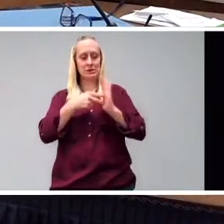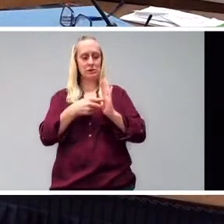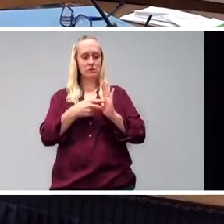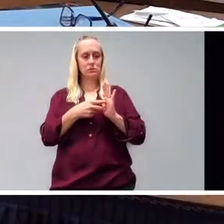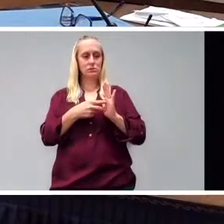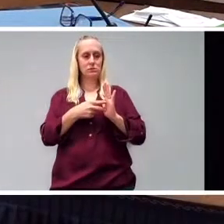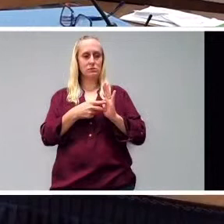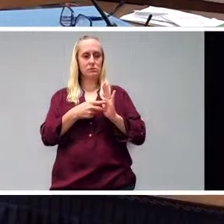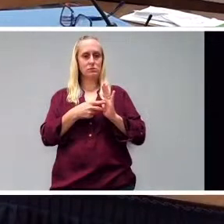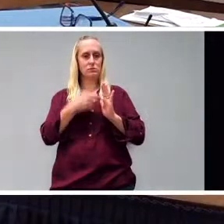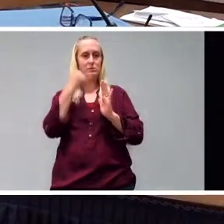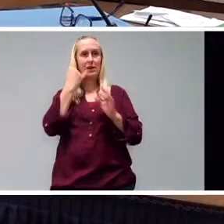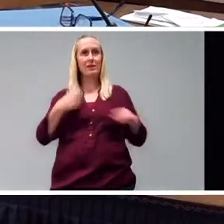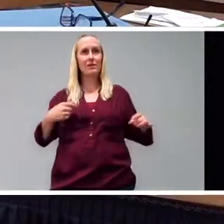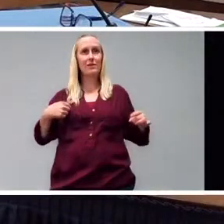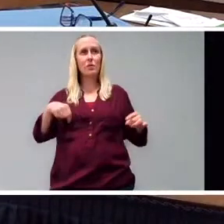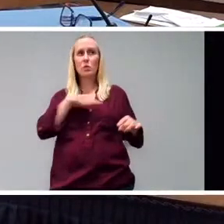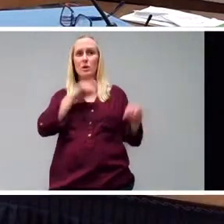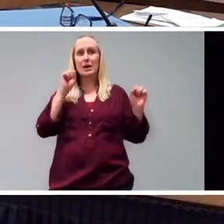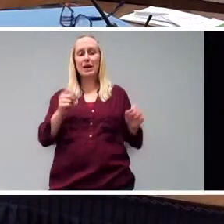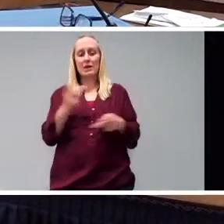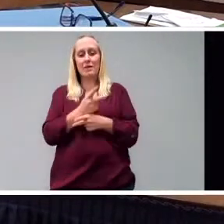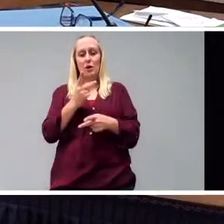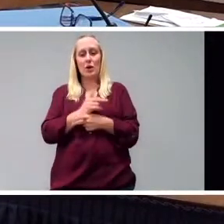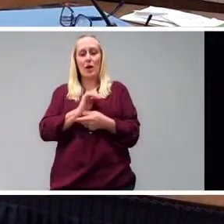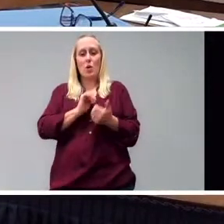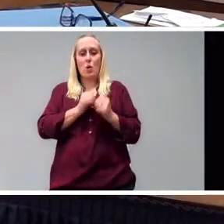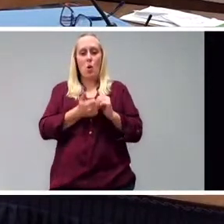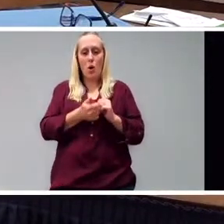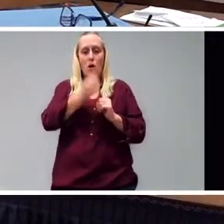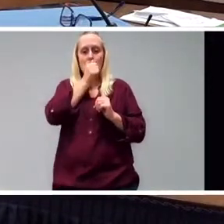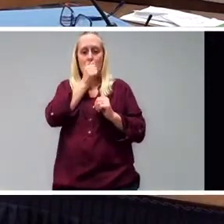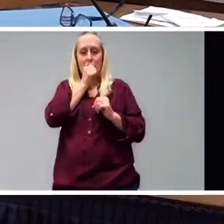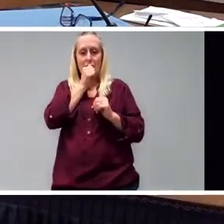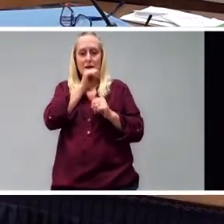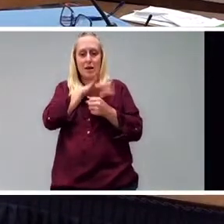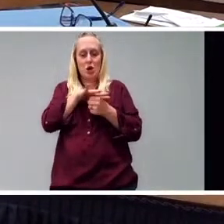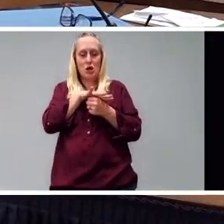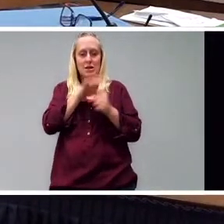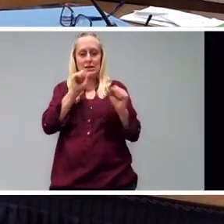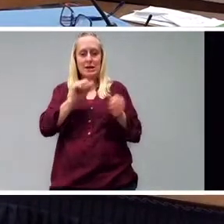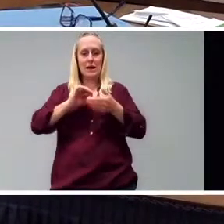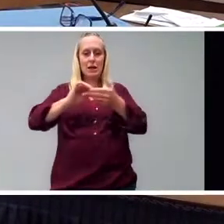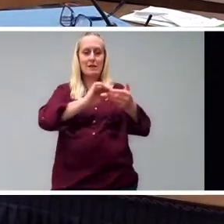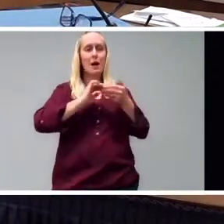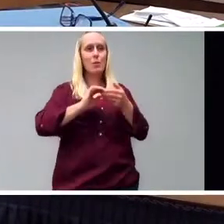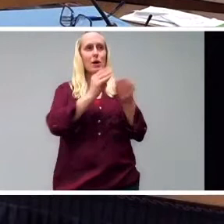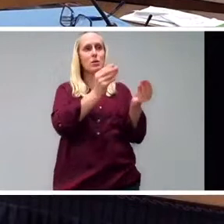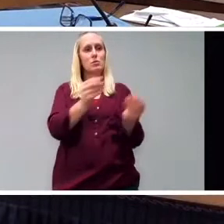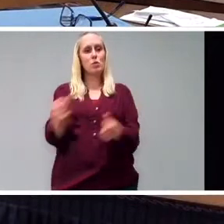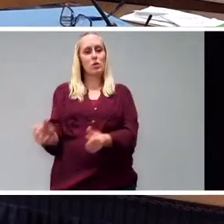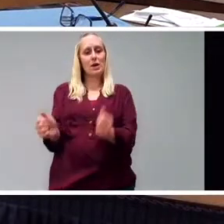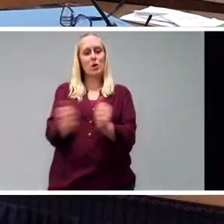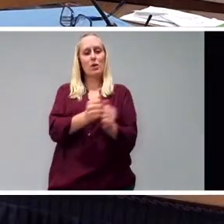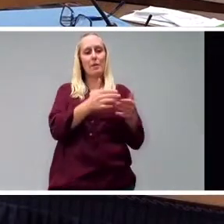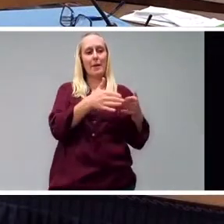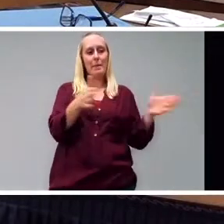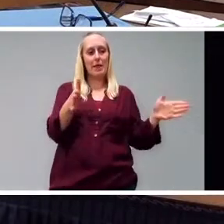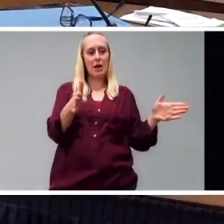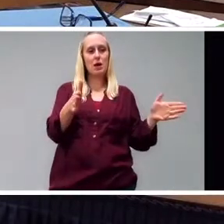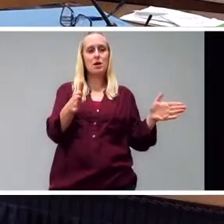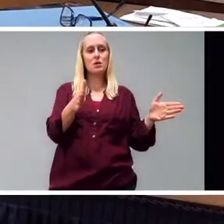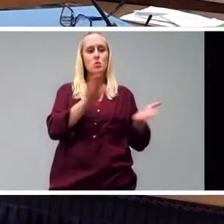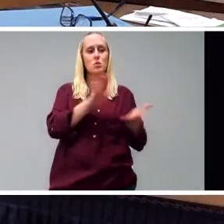can just find a way that all private sector can collaborate in a seamless manner with our public sector, public